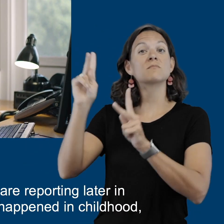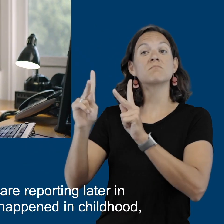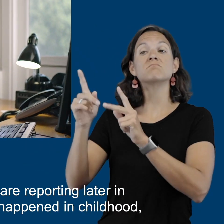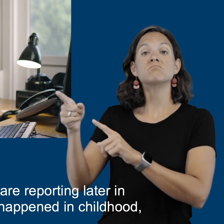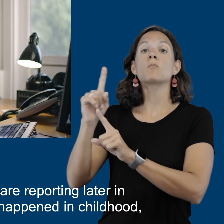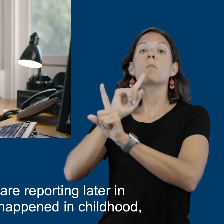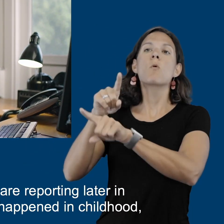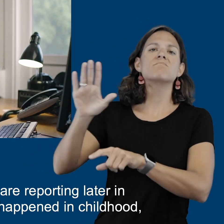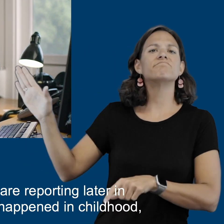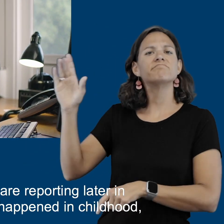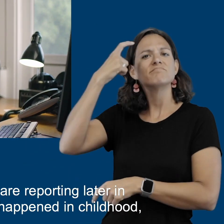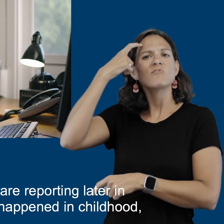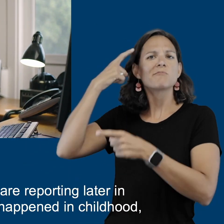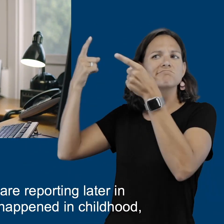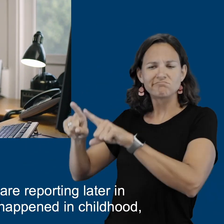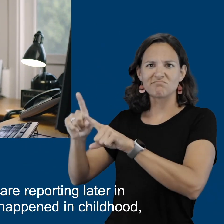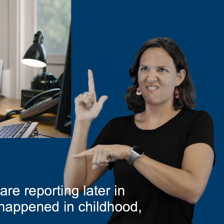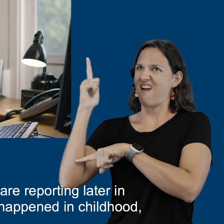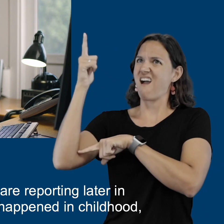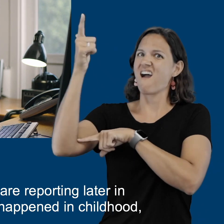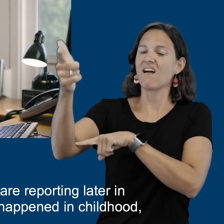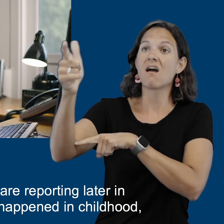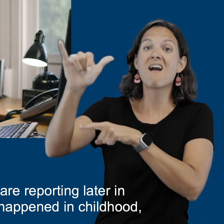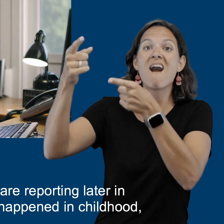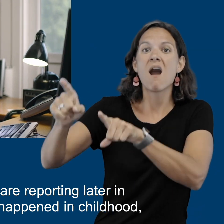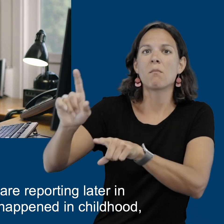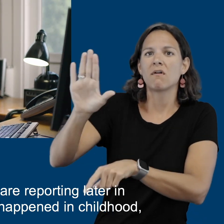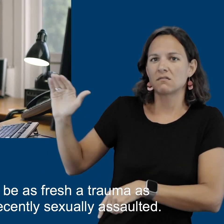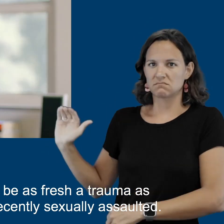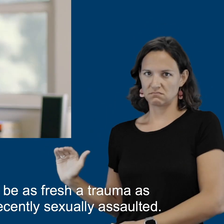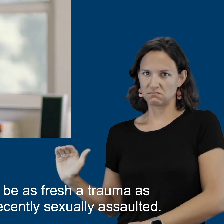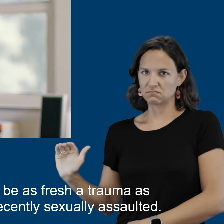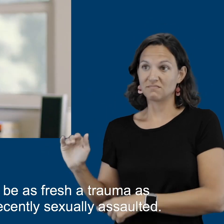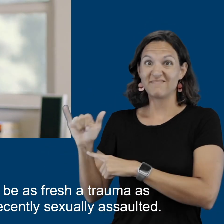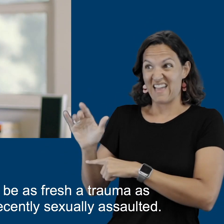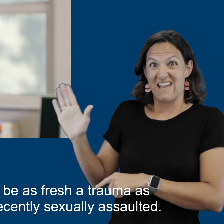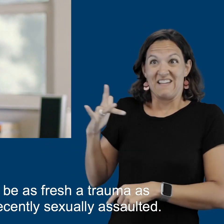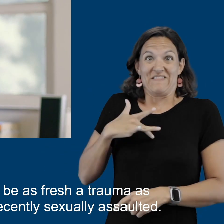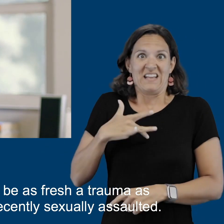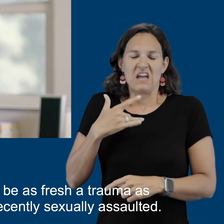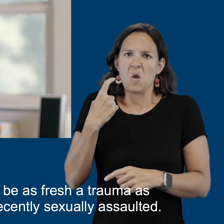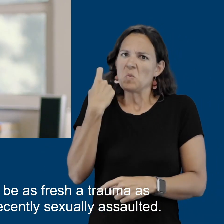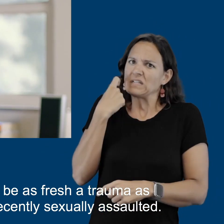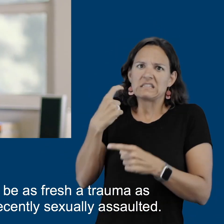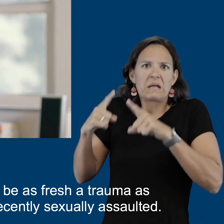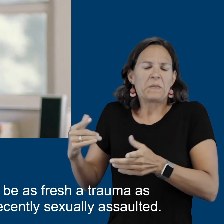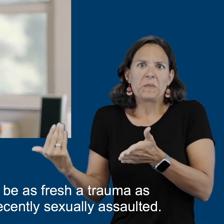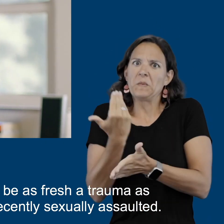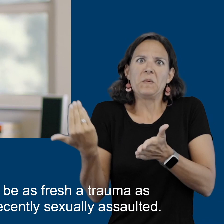for those who are reporting later in life about a trauma that had happened in childhood, for those people, it could